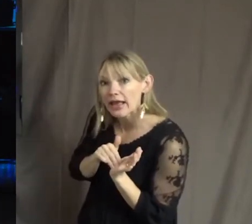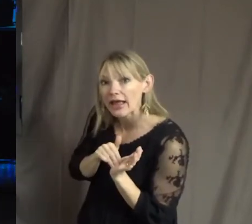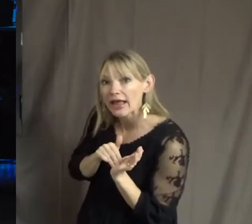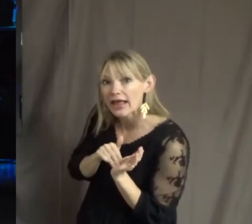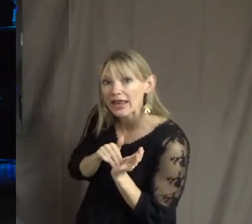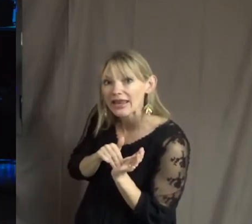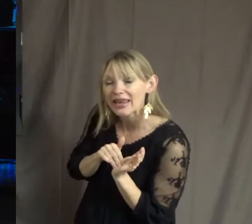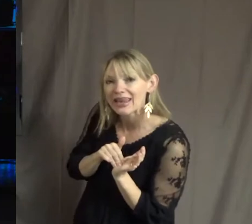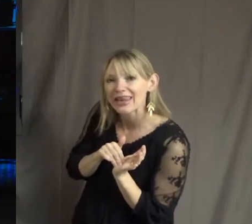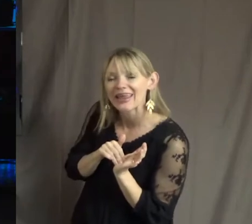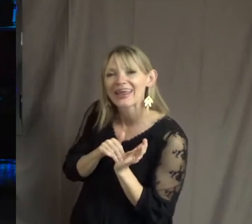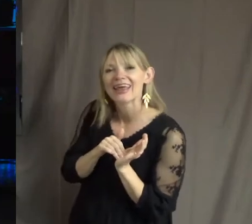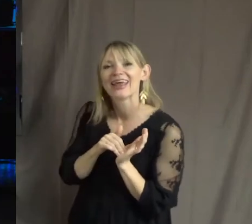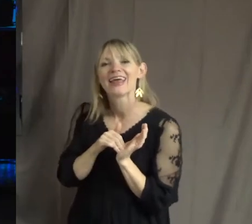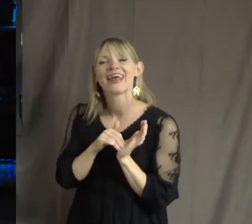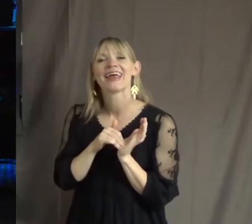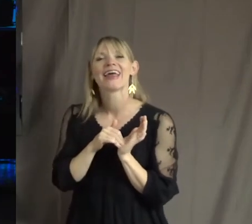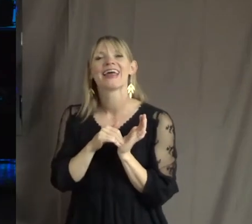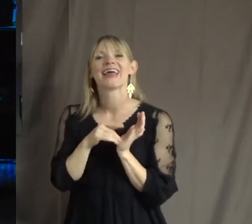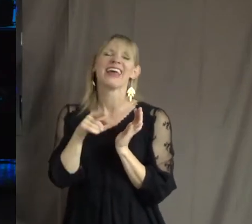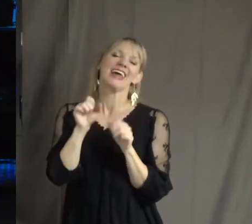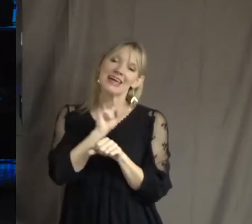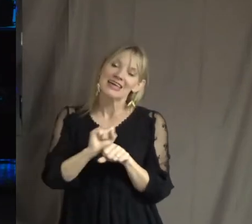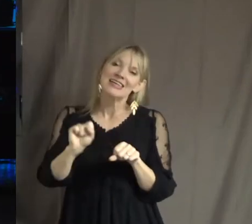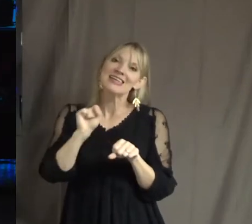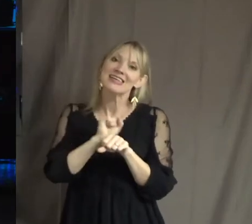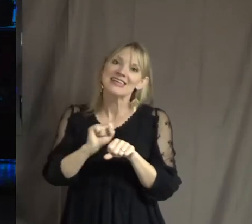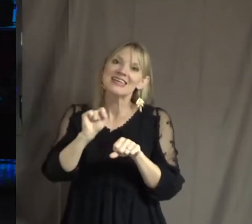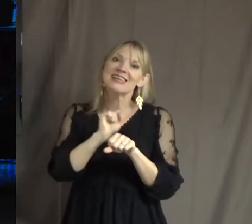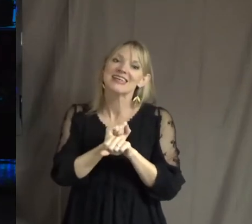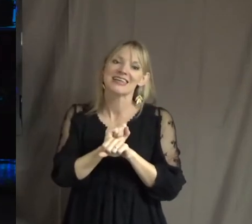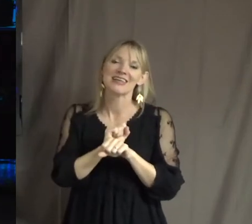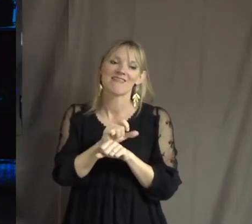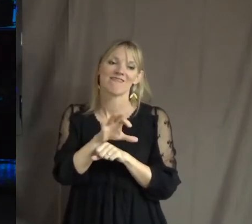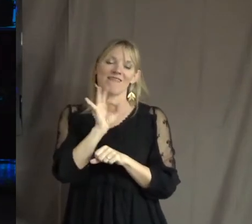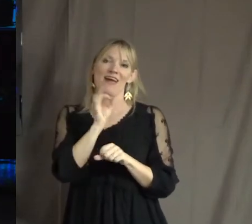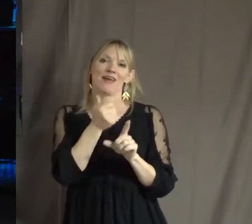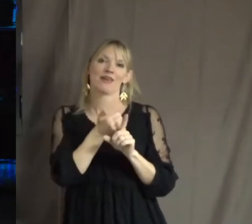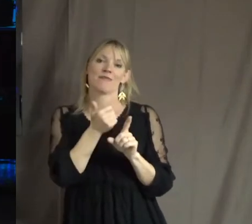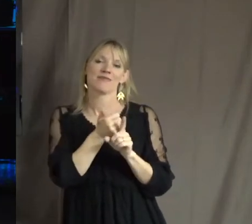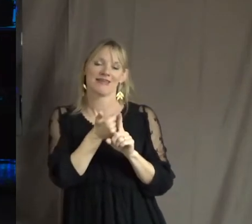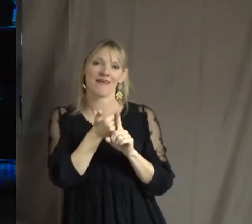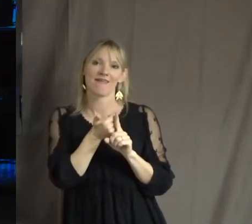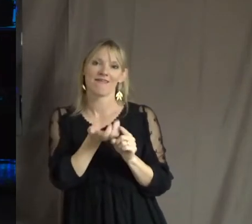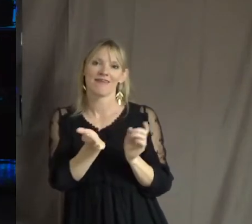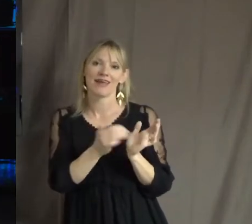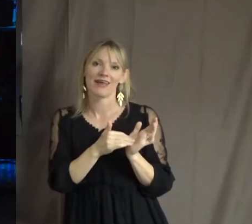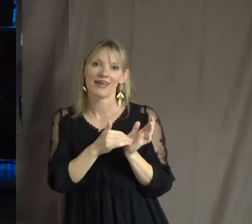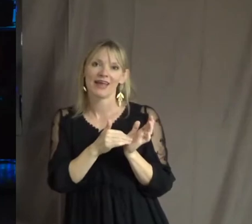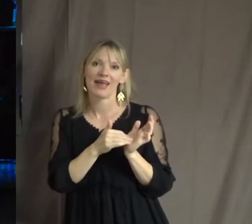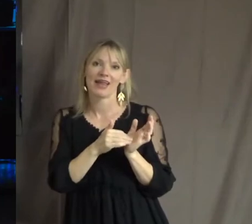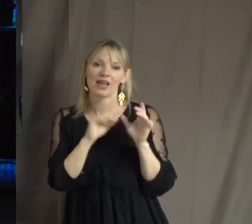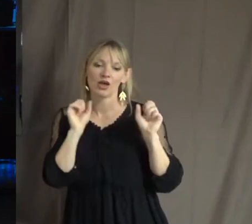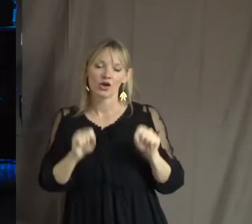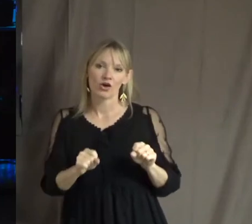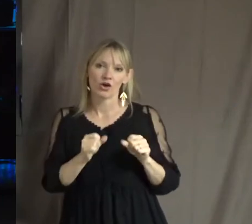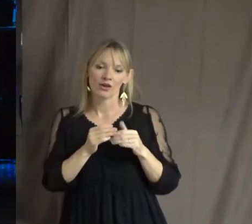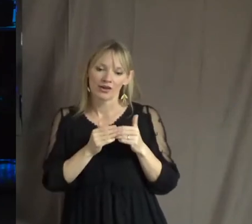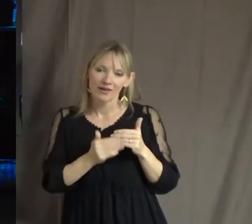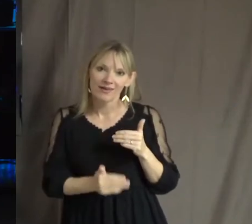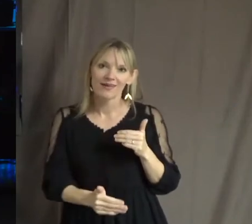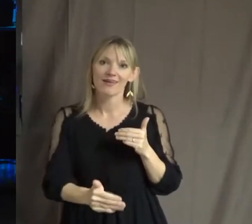So he had discovered his changed self, was able to move forward in his